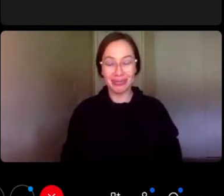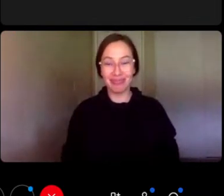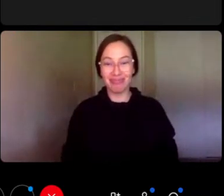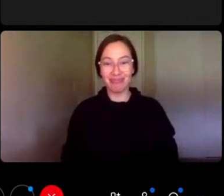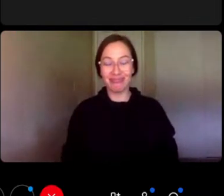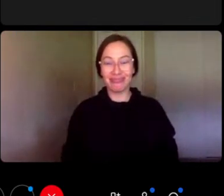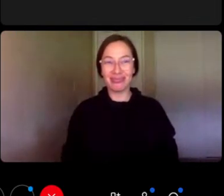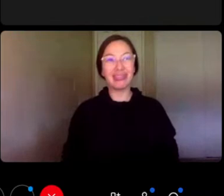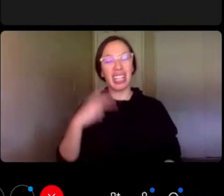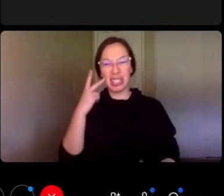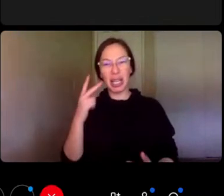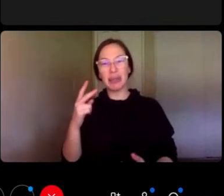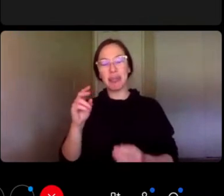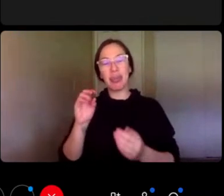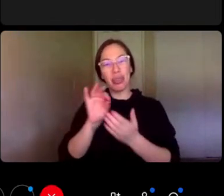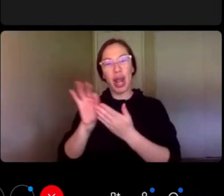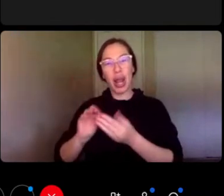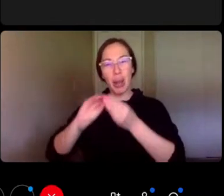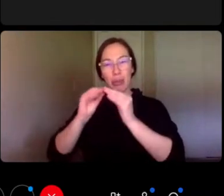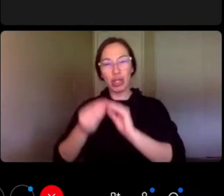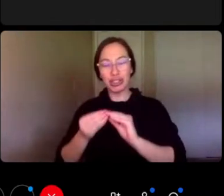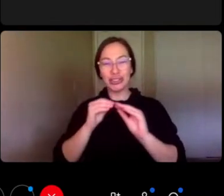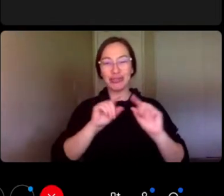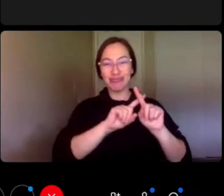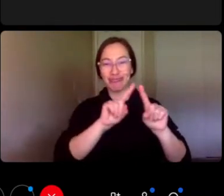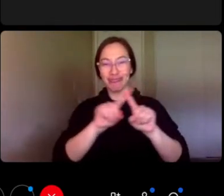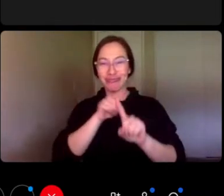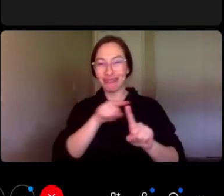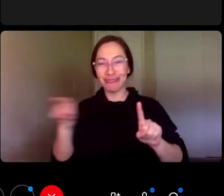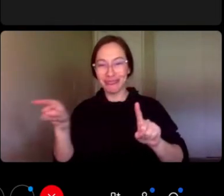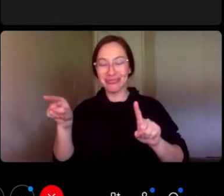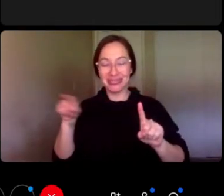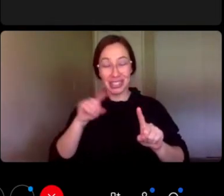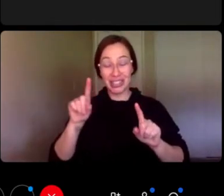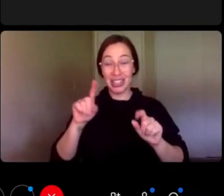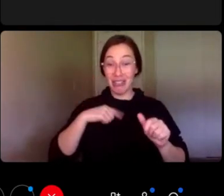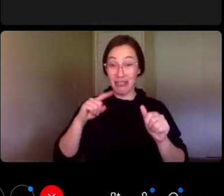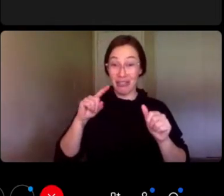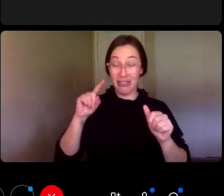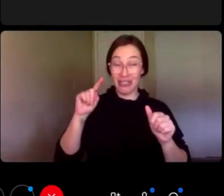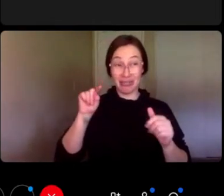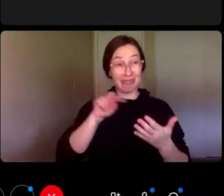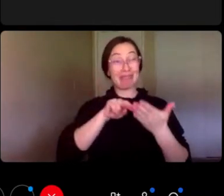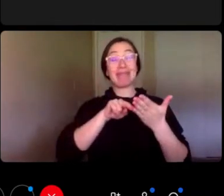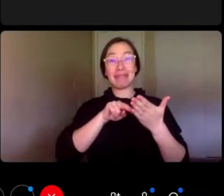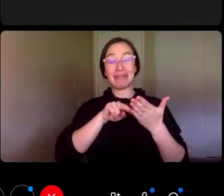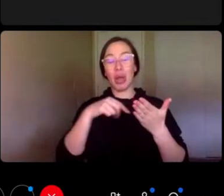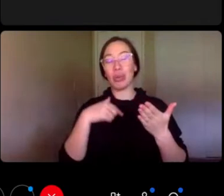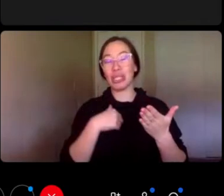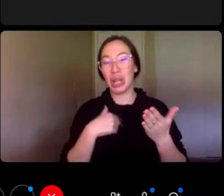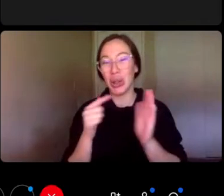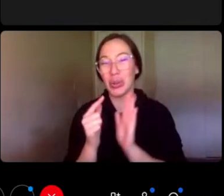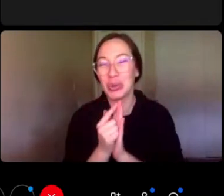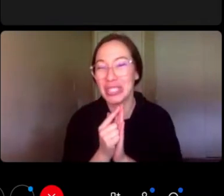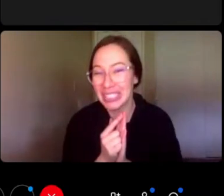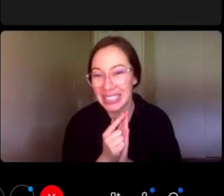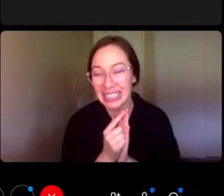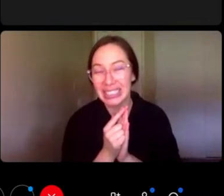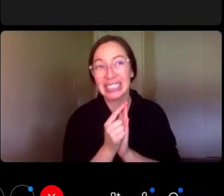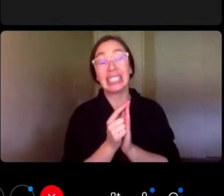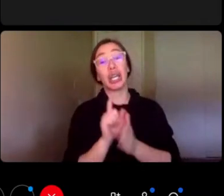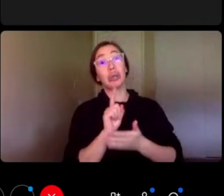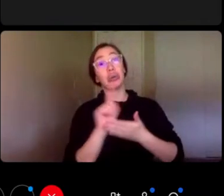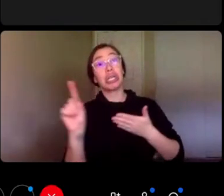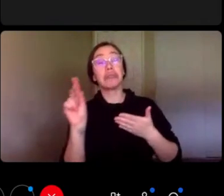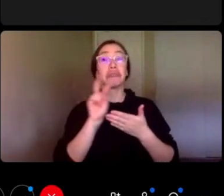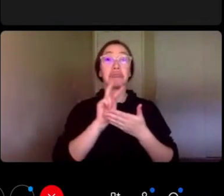The numbers came in the first day, and I was losing. As the weeks went